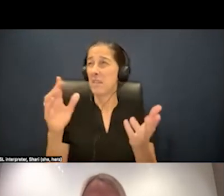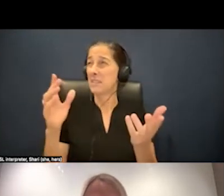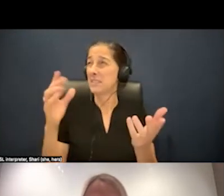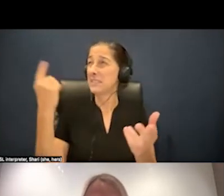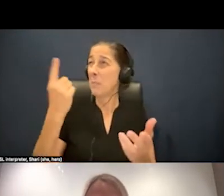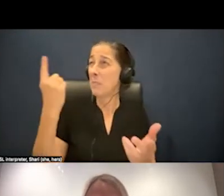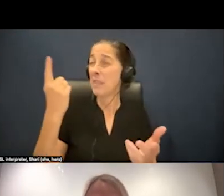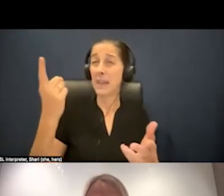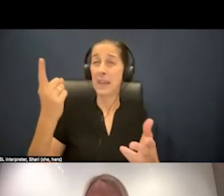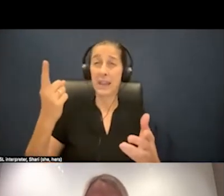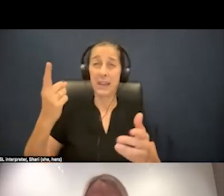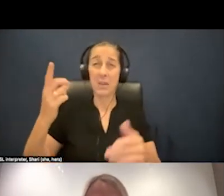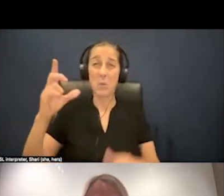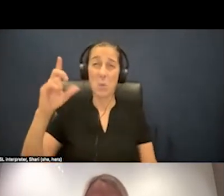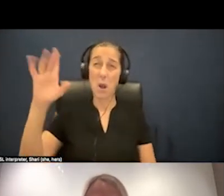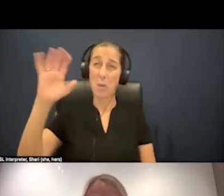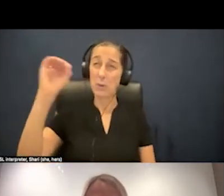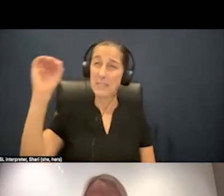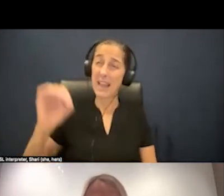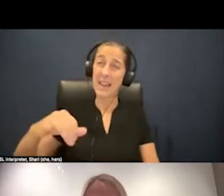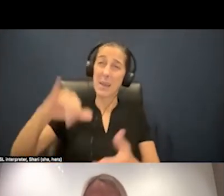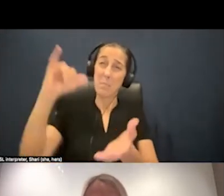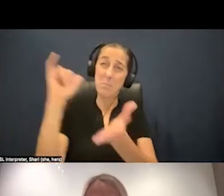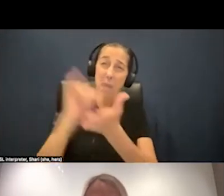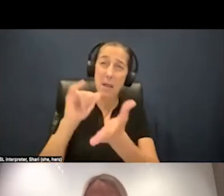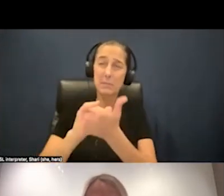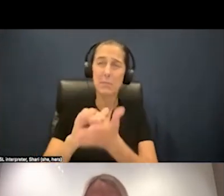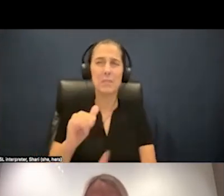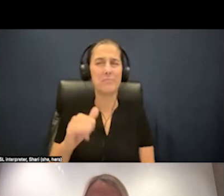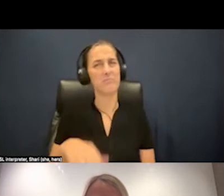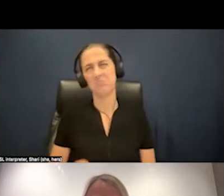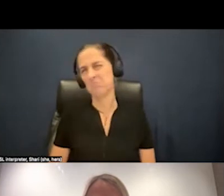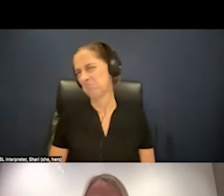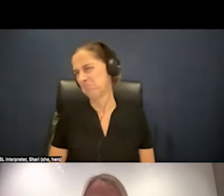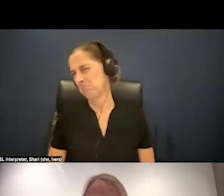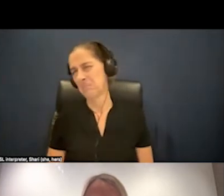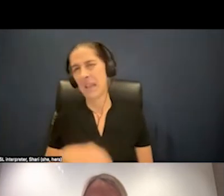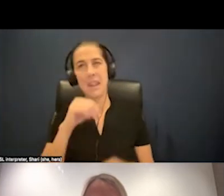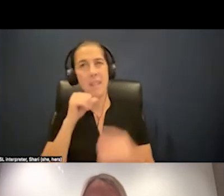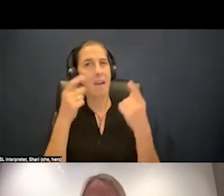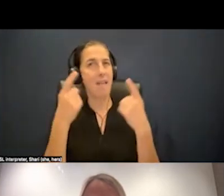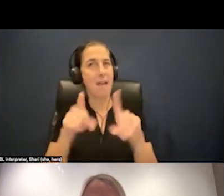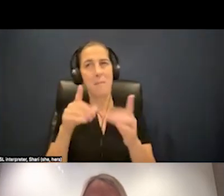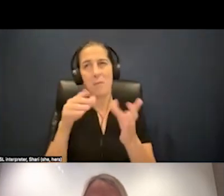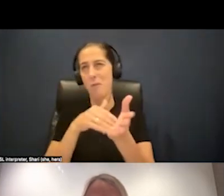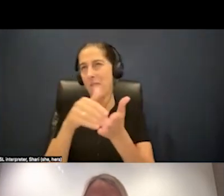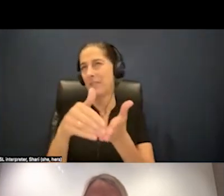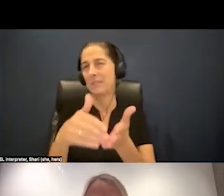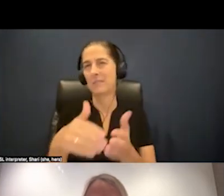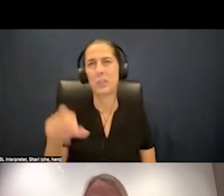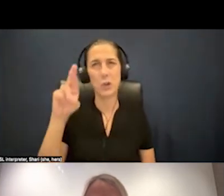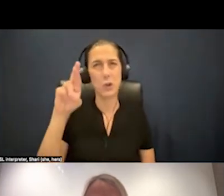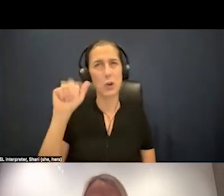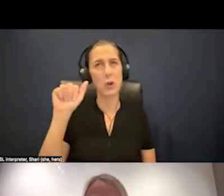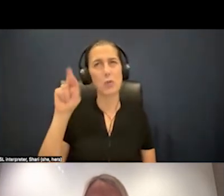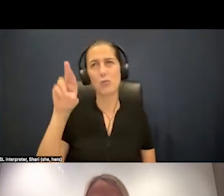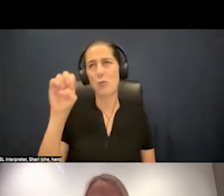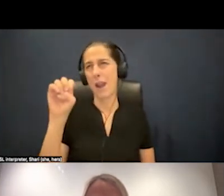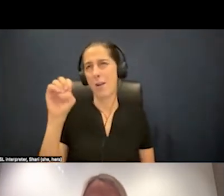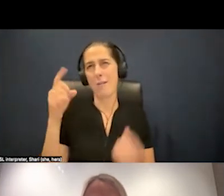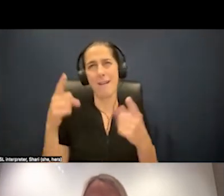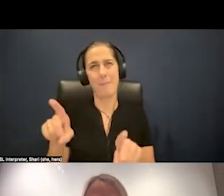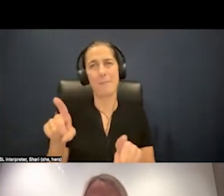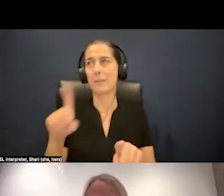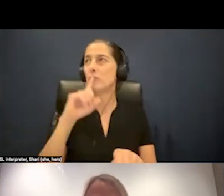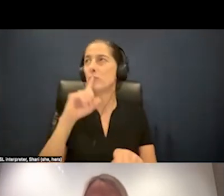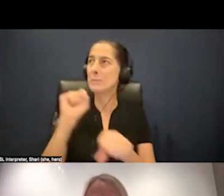lot of the time, we might have to think creatively. We might have to think about what are ways that we can, kind of play with the resources